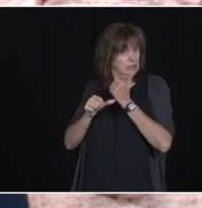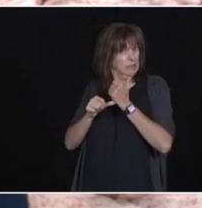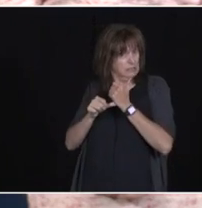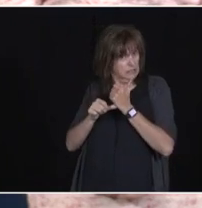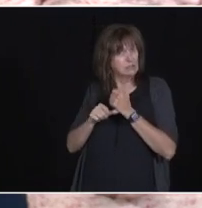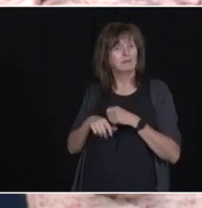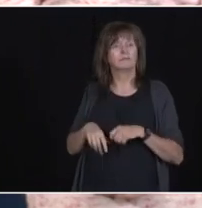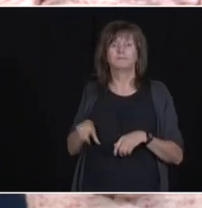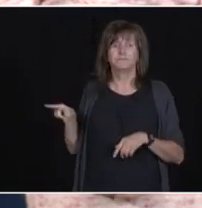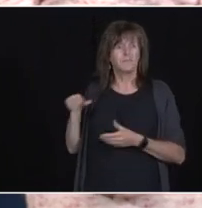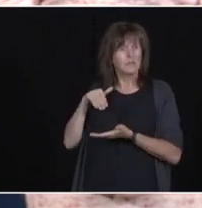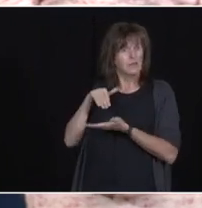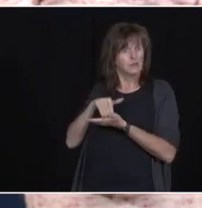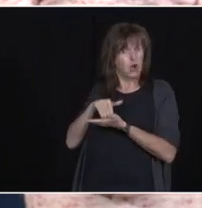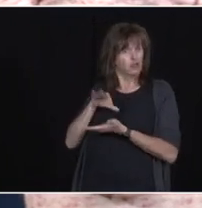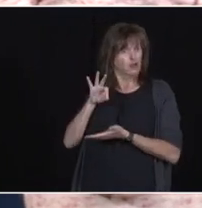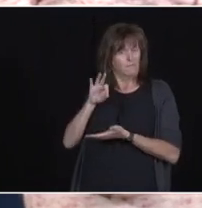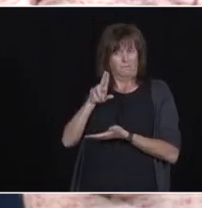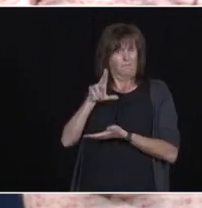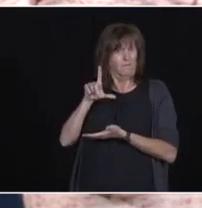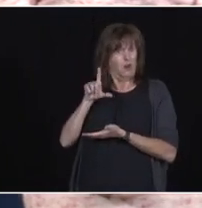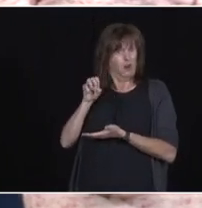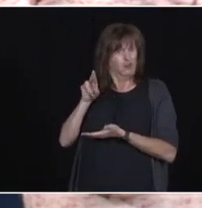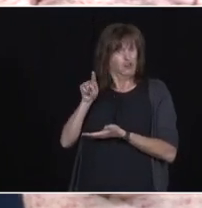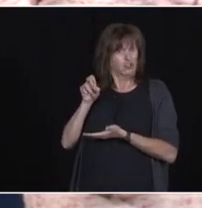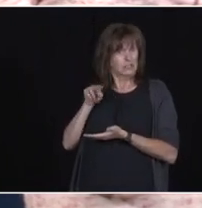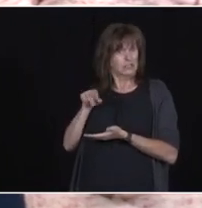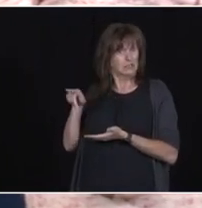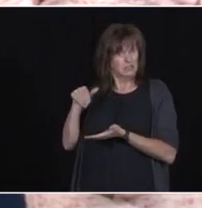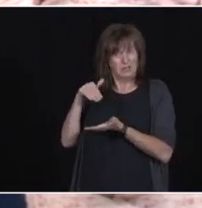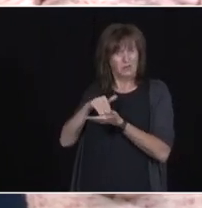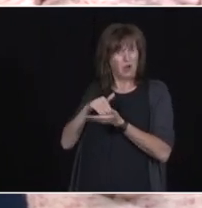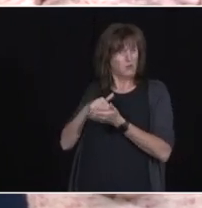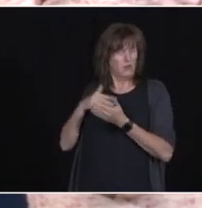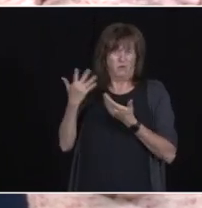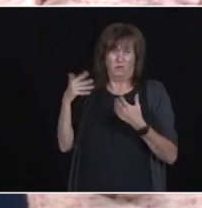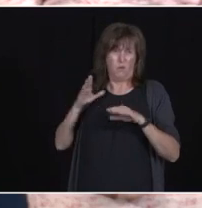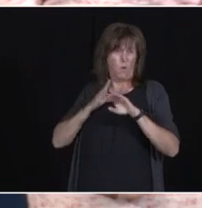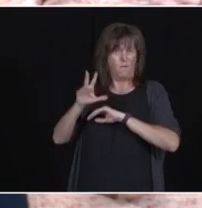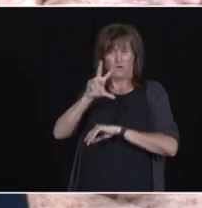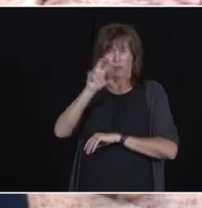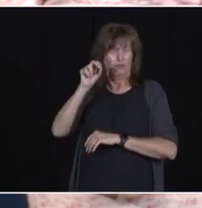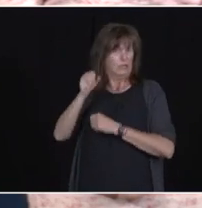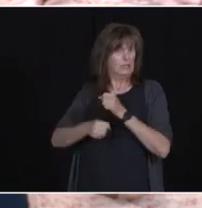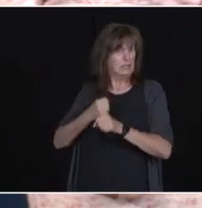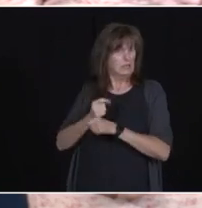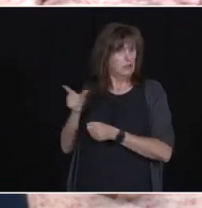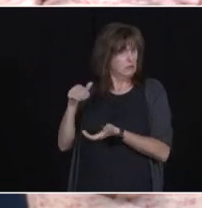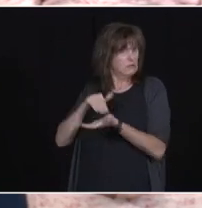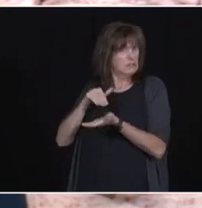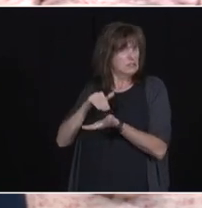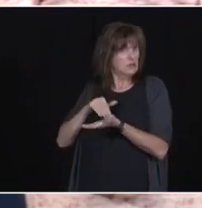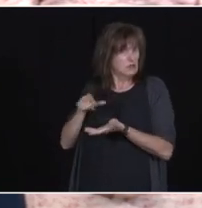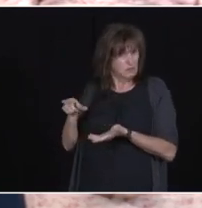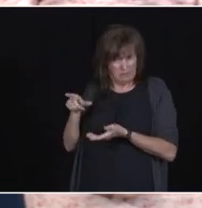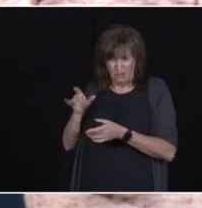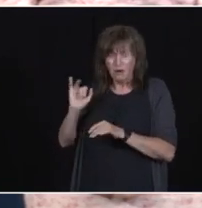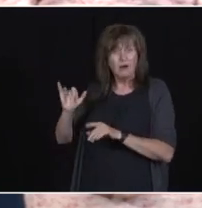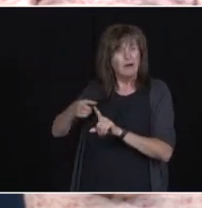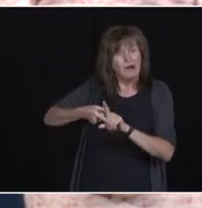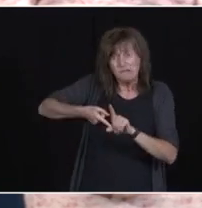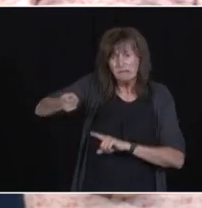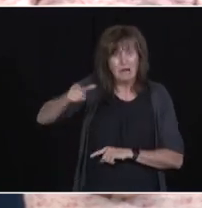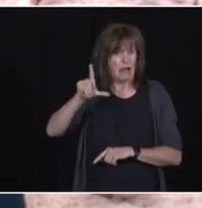a physician, but not only 30 years, but over 30 years, but also working in long-term care. These two women are amazing. They're my